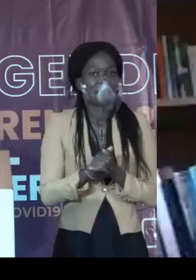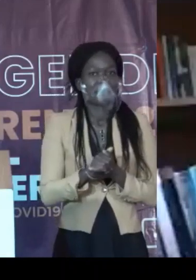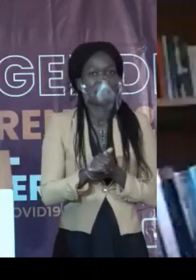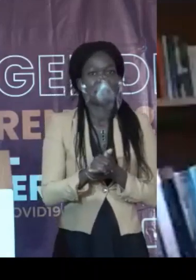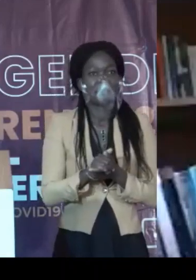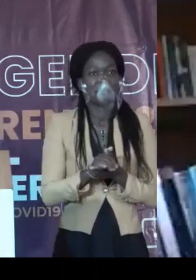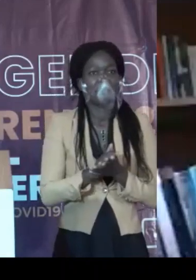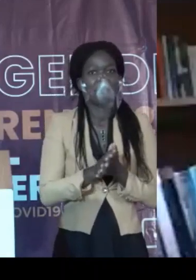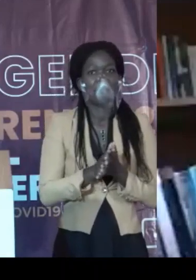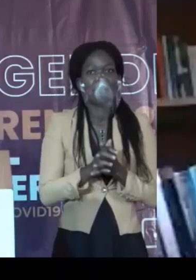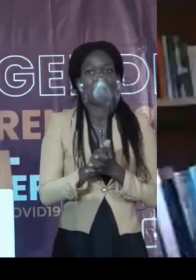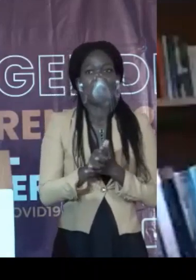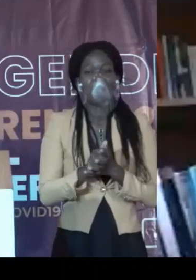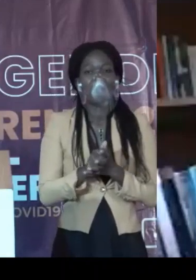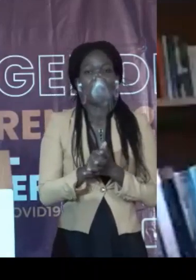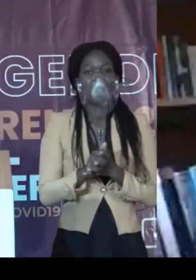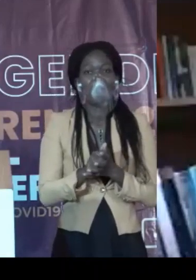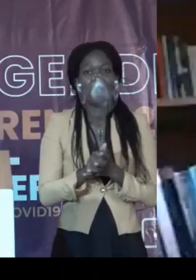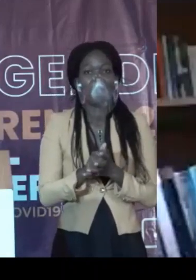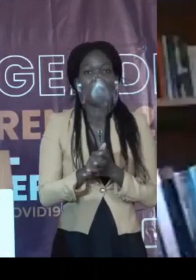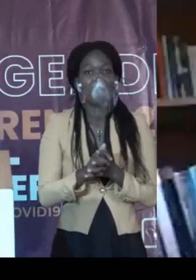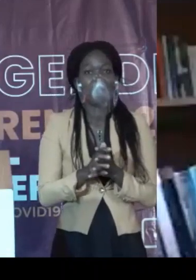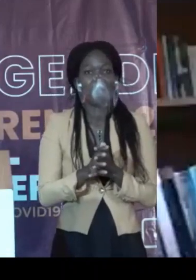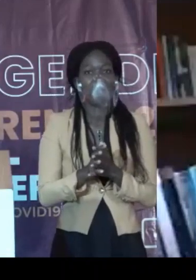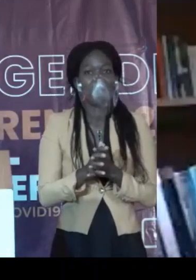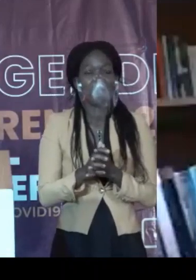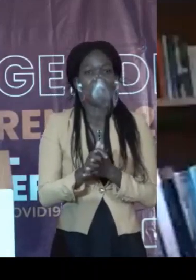the last point is